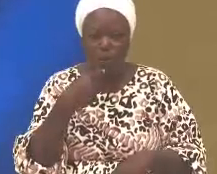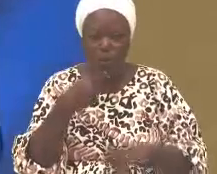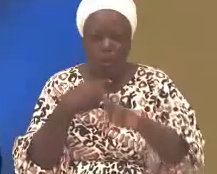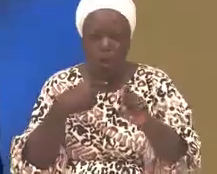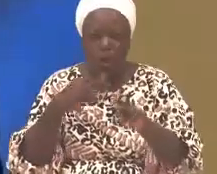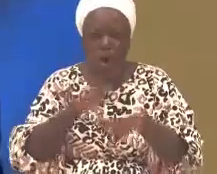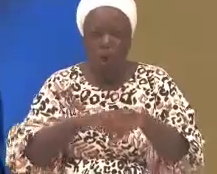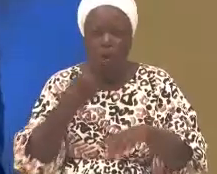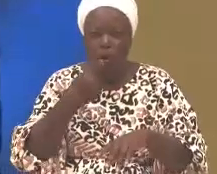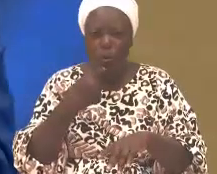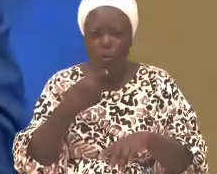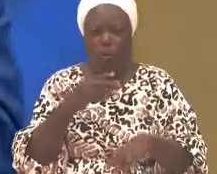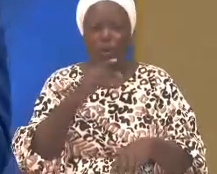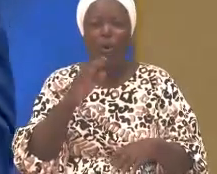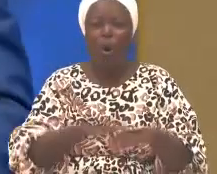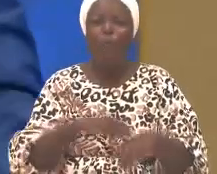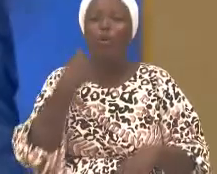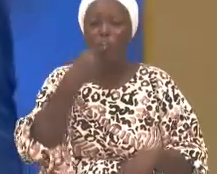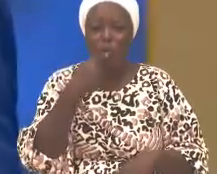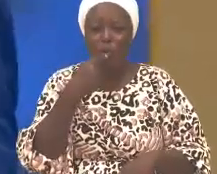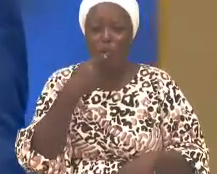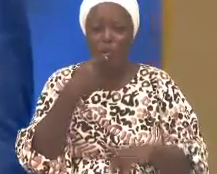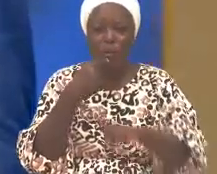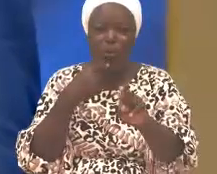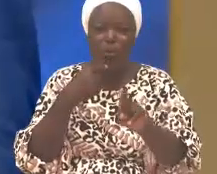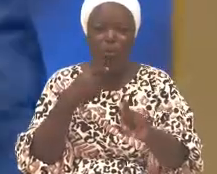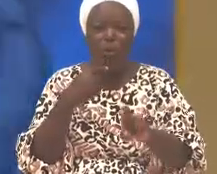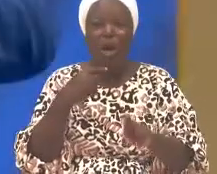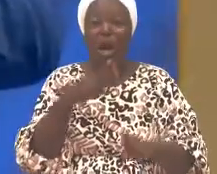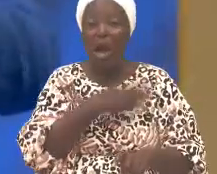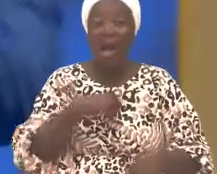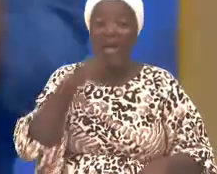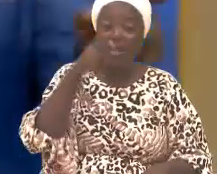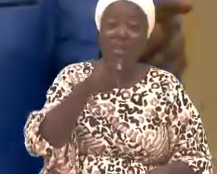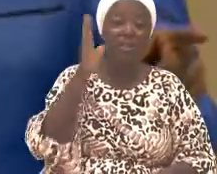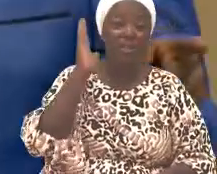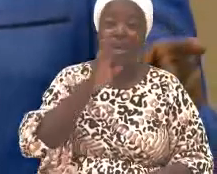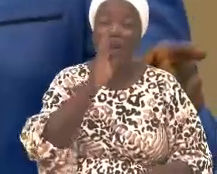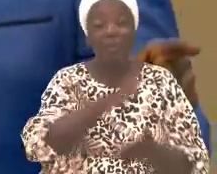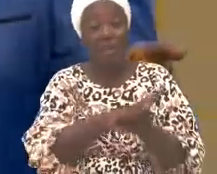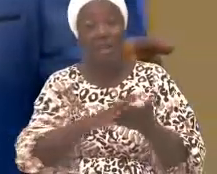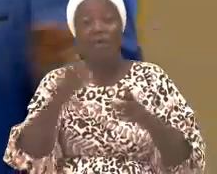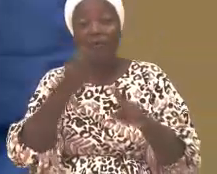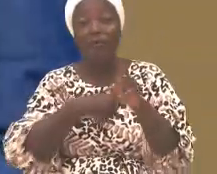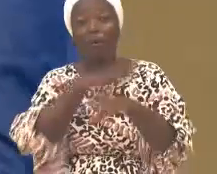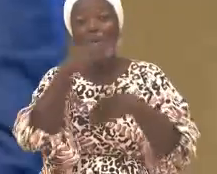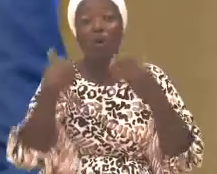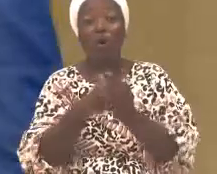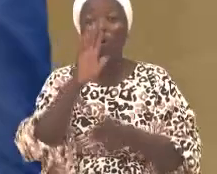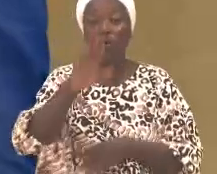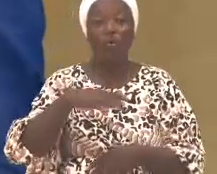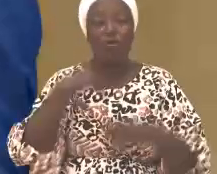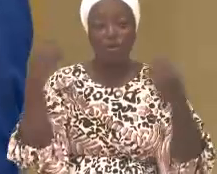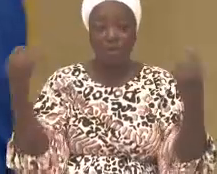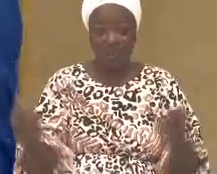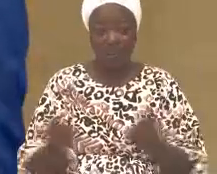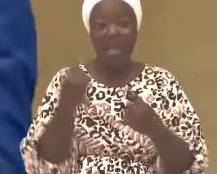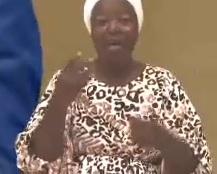I said upon who? And ye shall be clean from all your filthiness, and from all